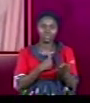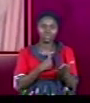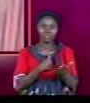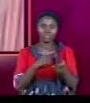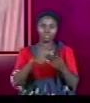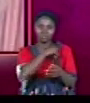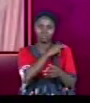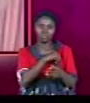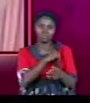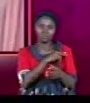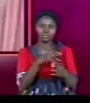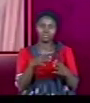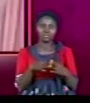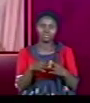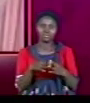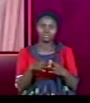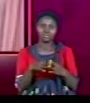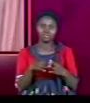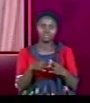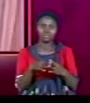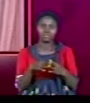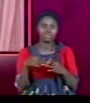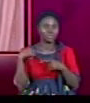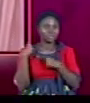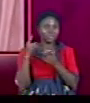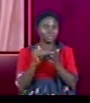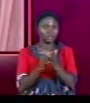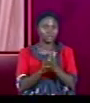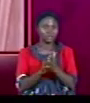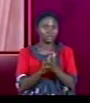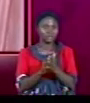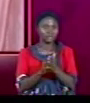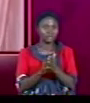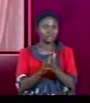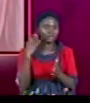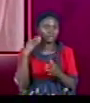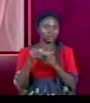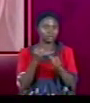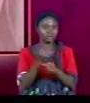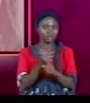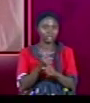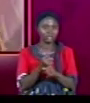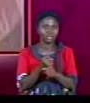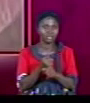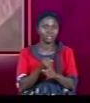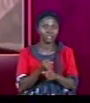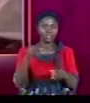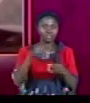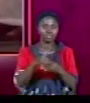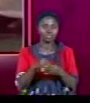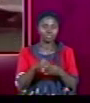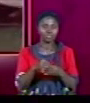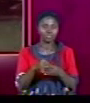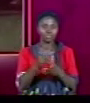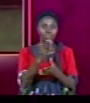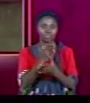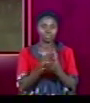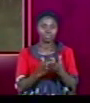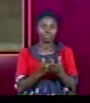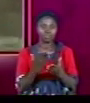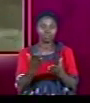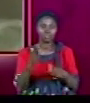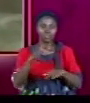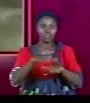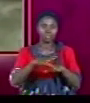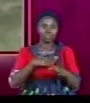So since that last February come, they call the post on you give me for my leg. Since last February come, I never